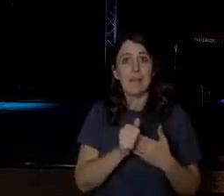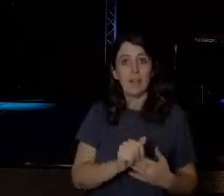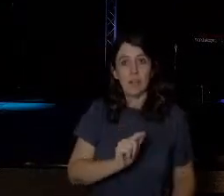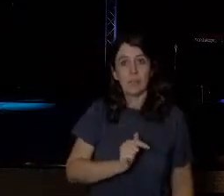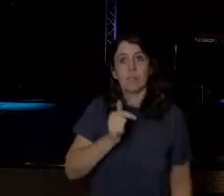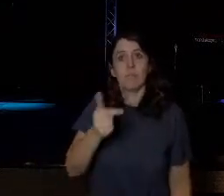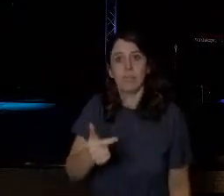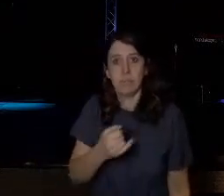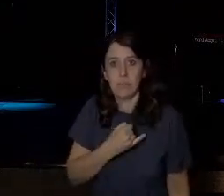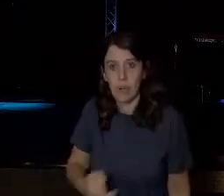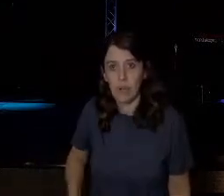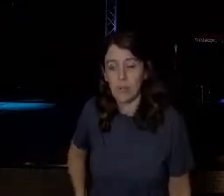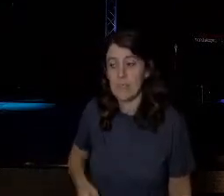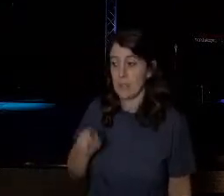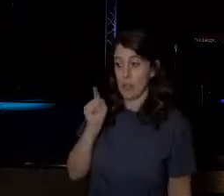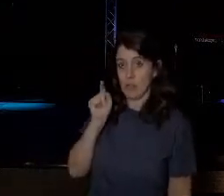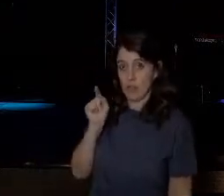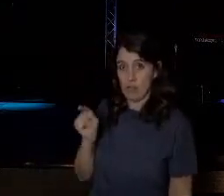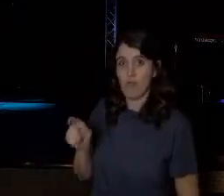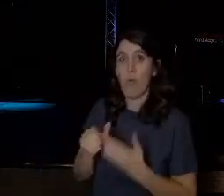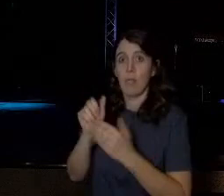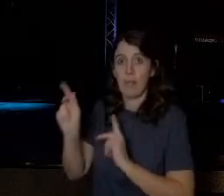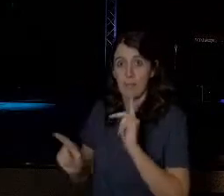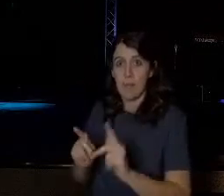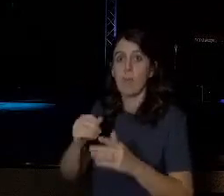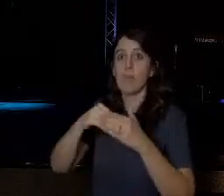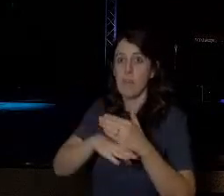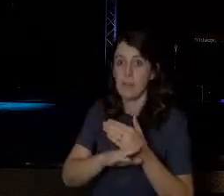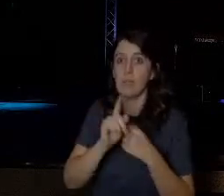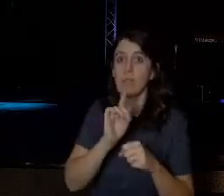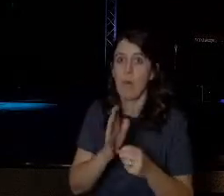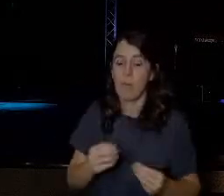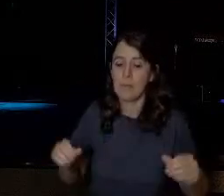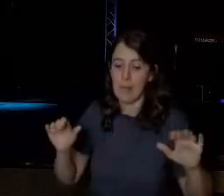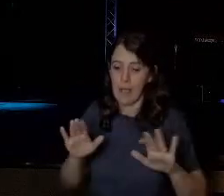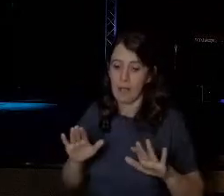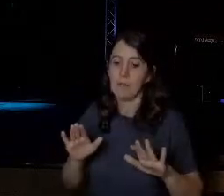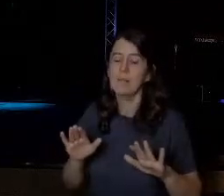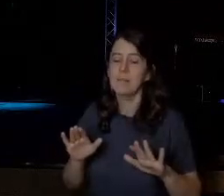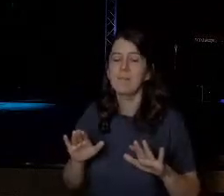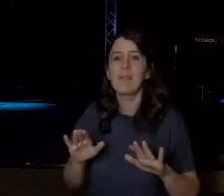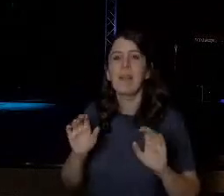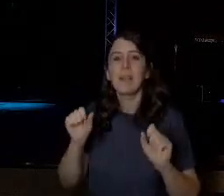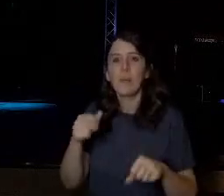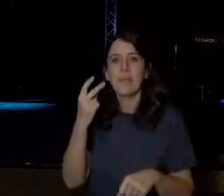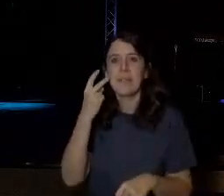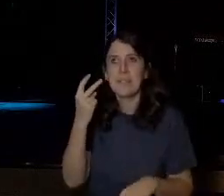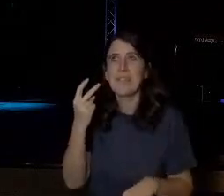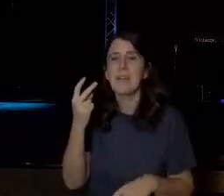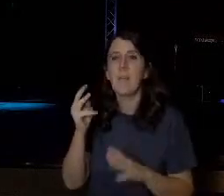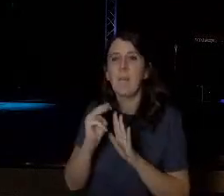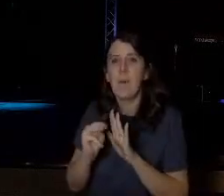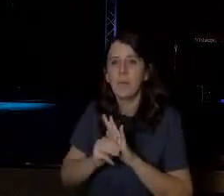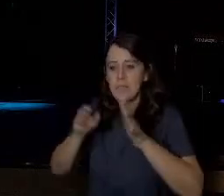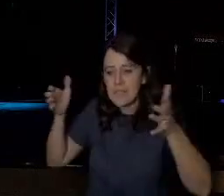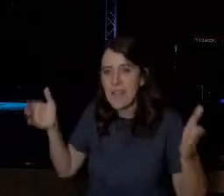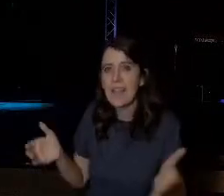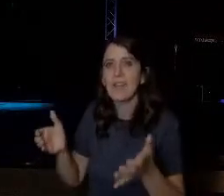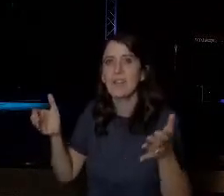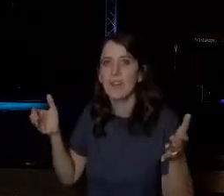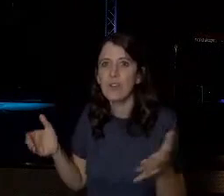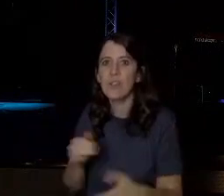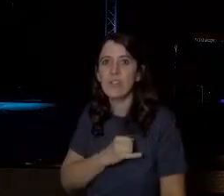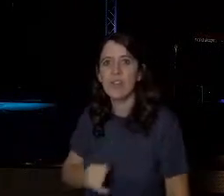to lead the people into the promised land. And even in his parting words to Joshua, you can kind of see Moses encouraging this